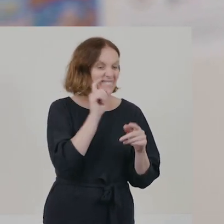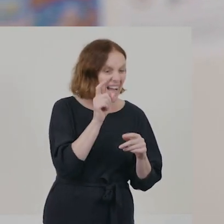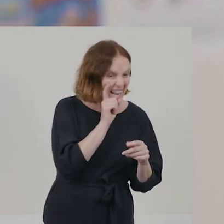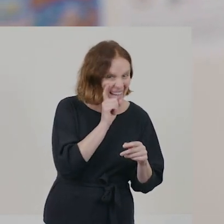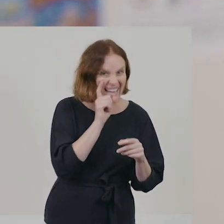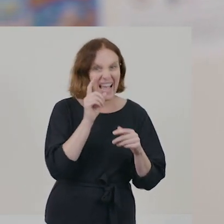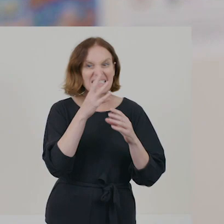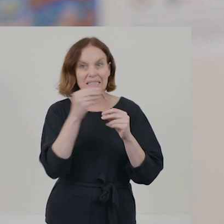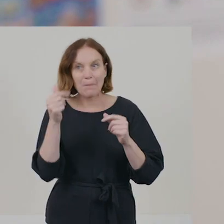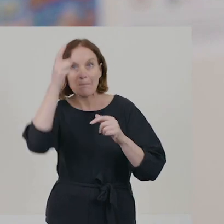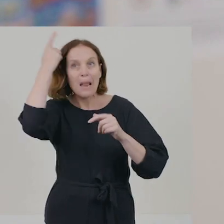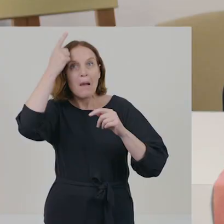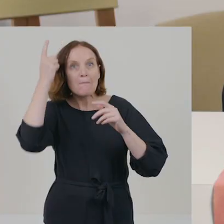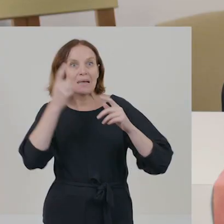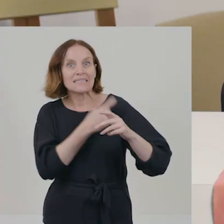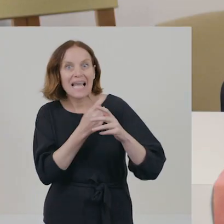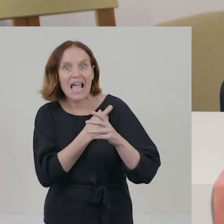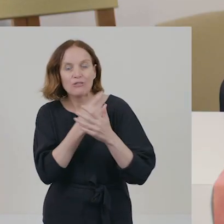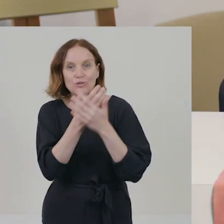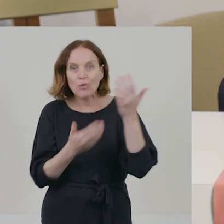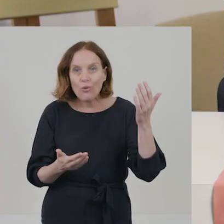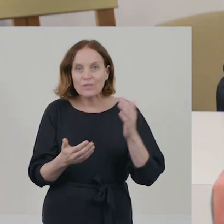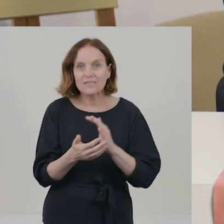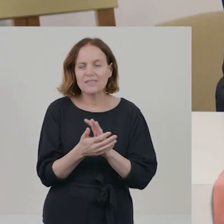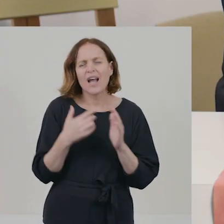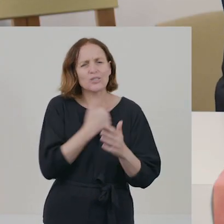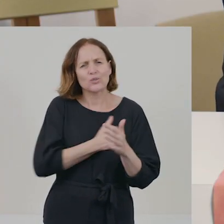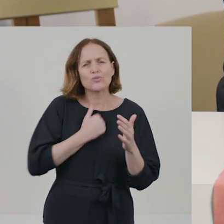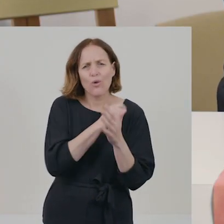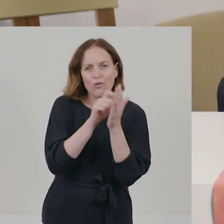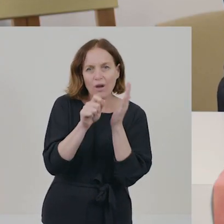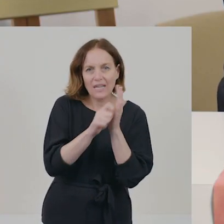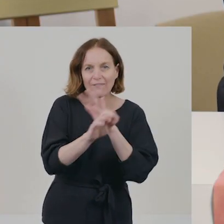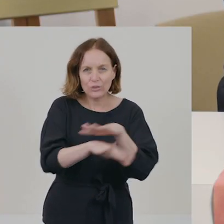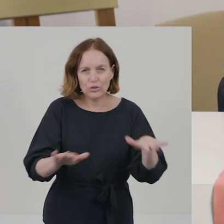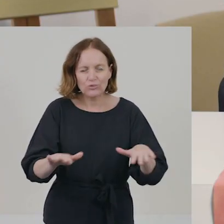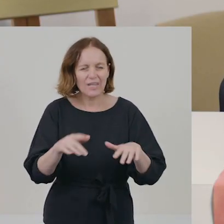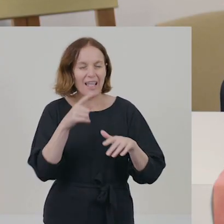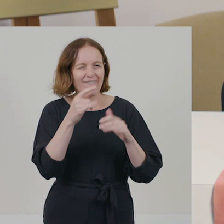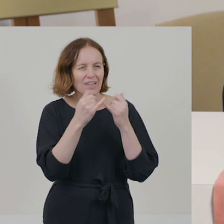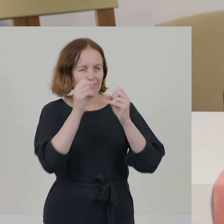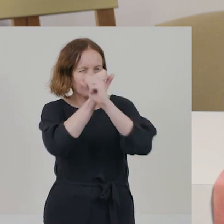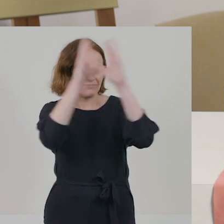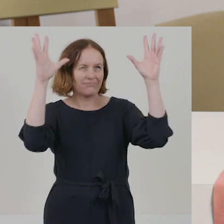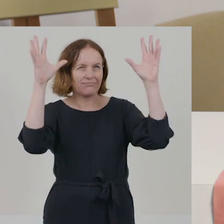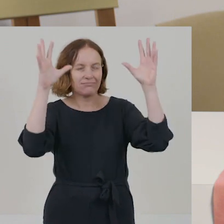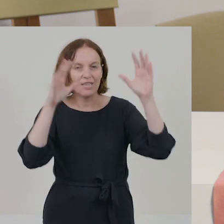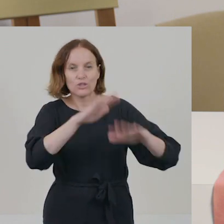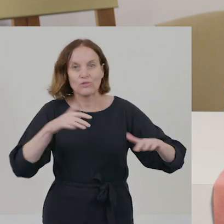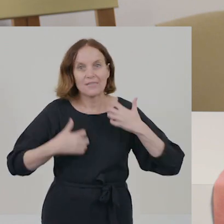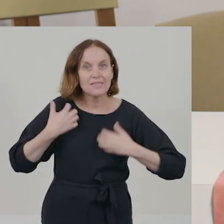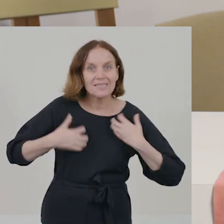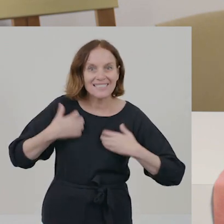to fantastical and scary. I've always loved writing for children. Their imagination is running wild and excitement levels are always